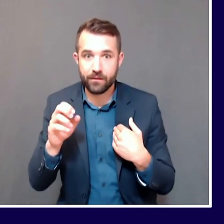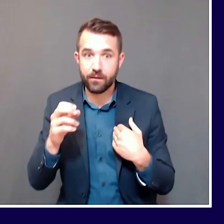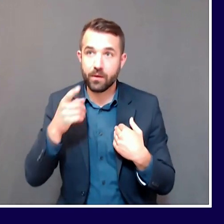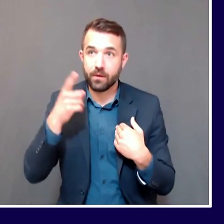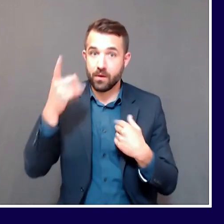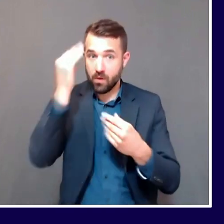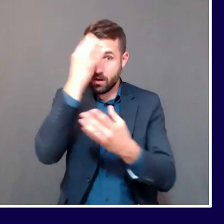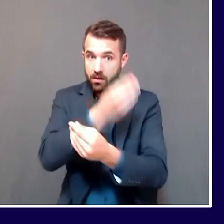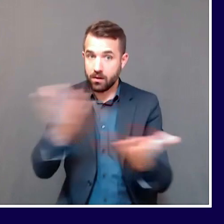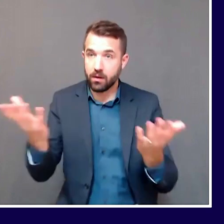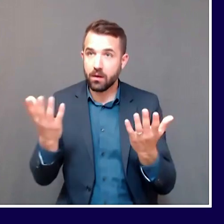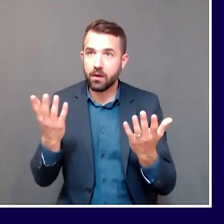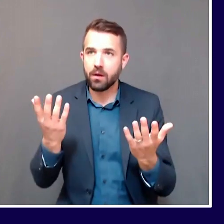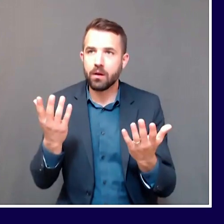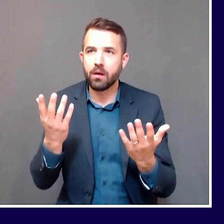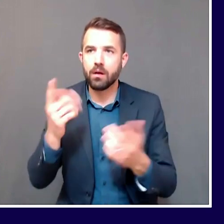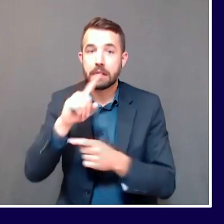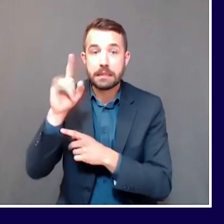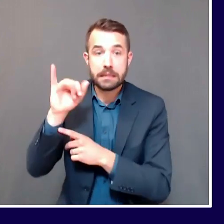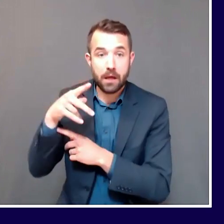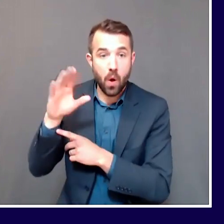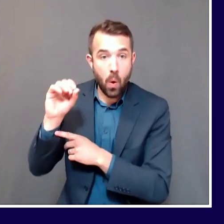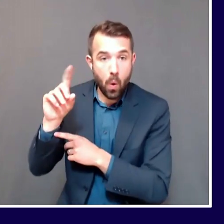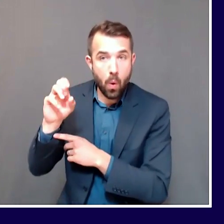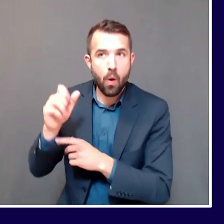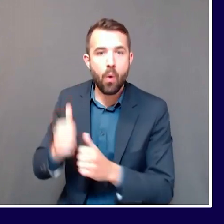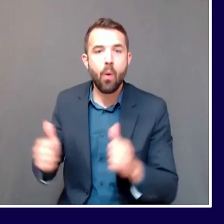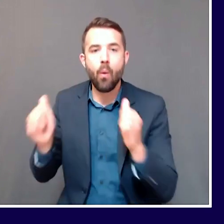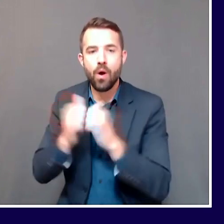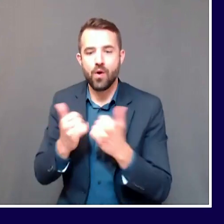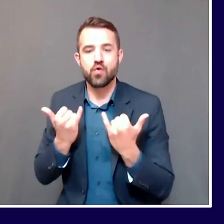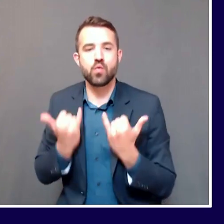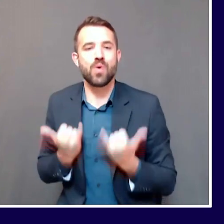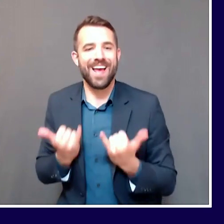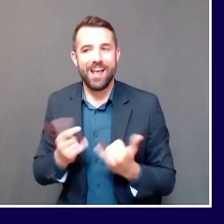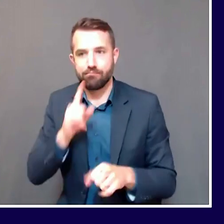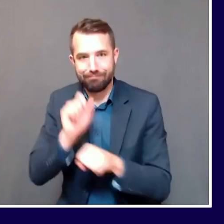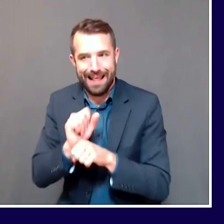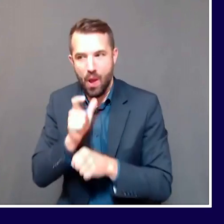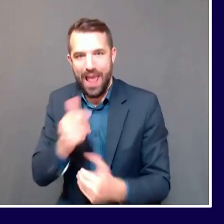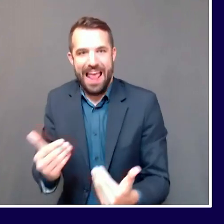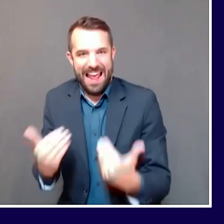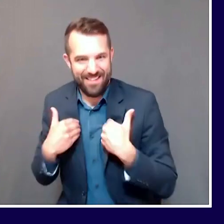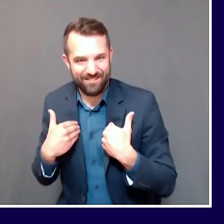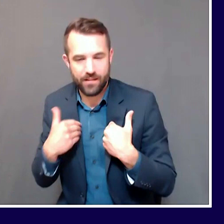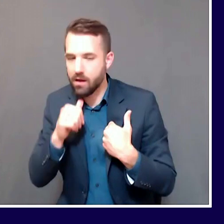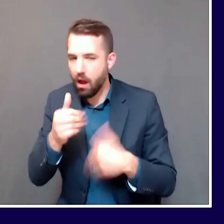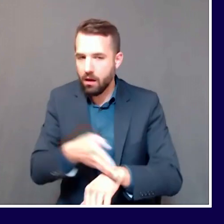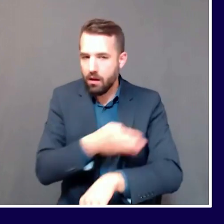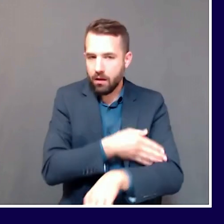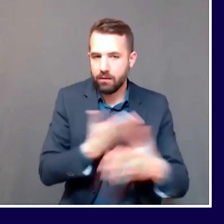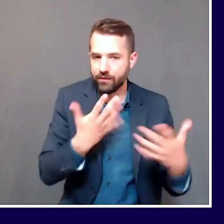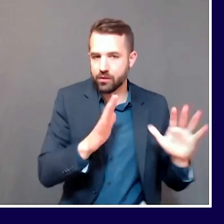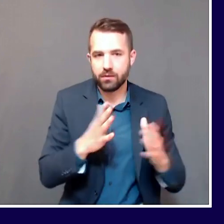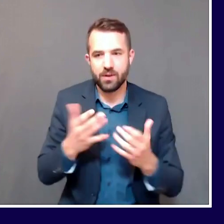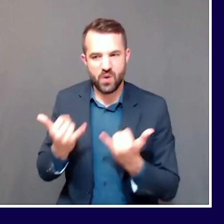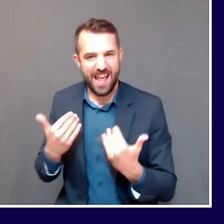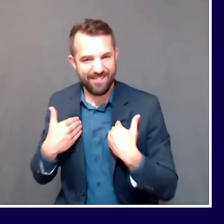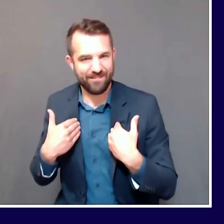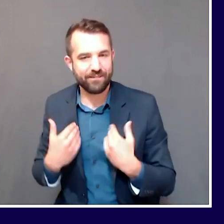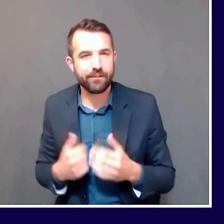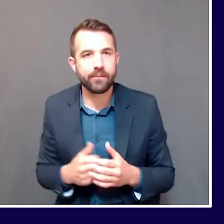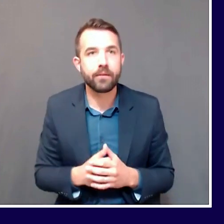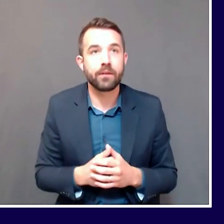a more granular level? So one note there, Patty, individuals who are healthcare providers, who are public